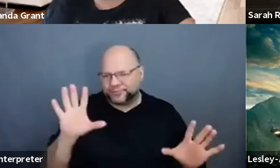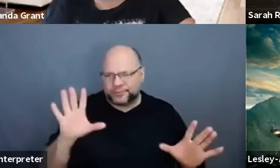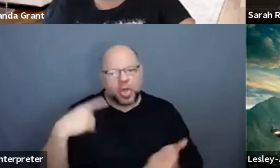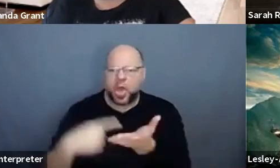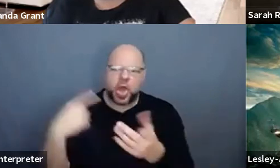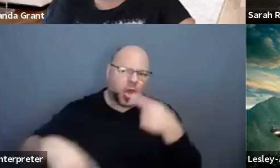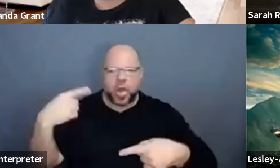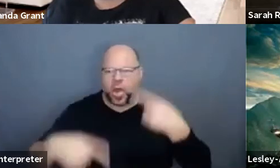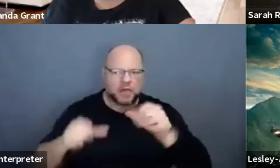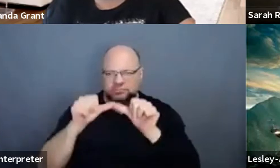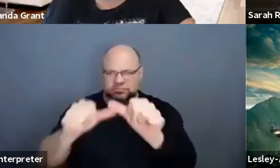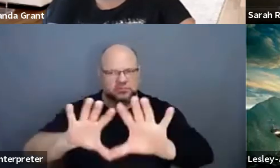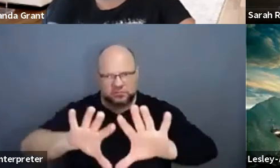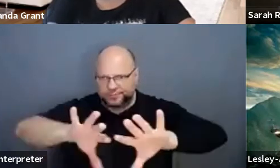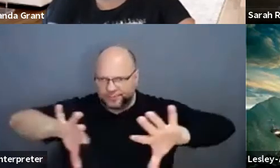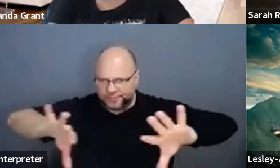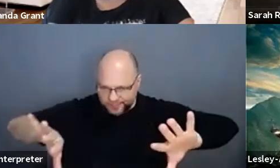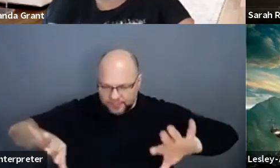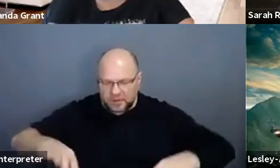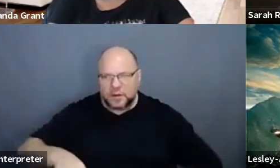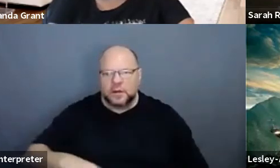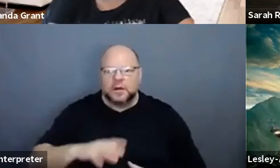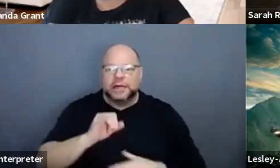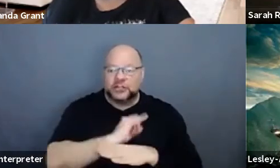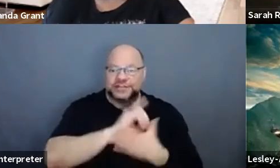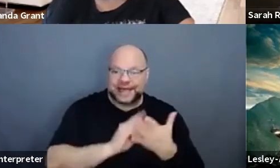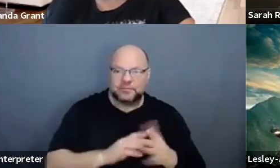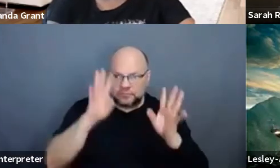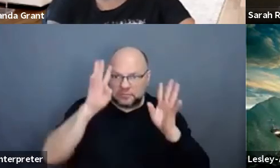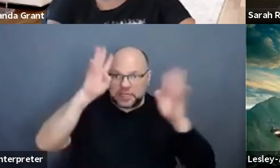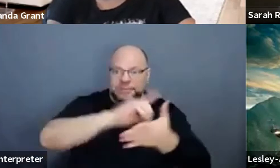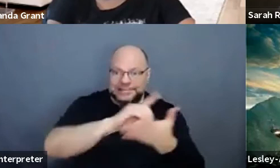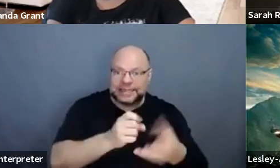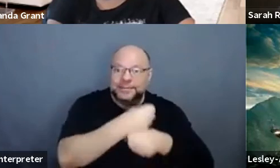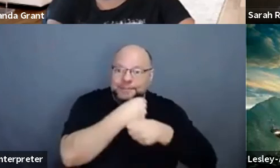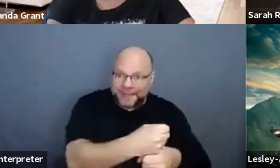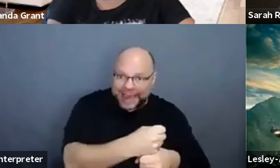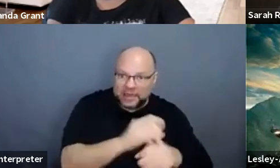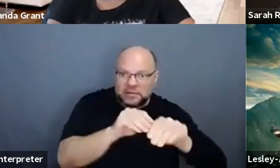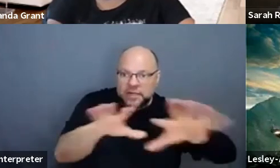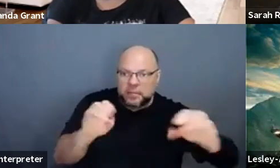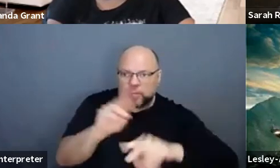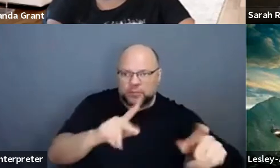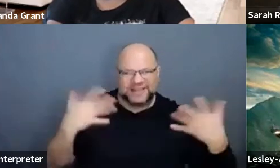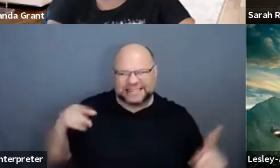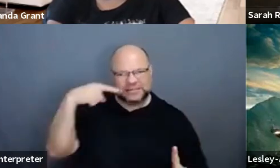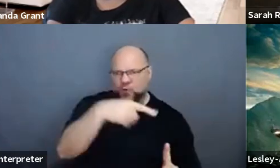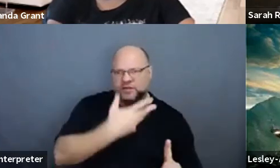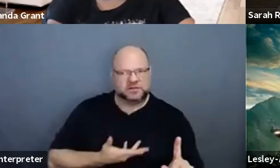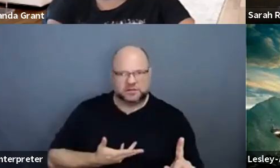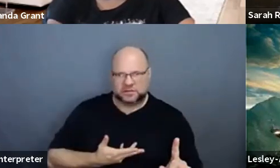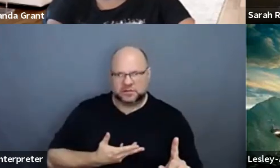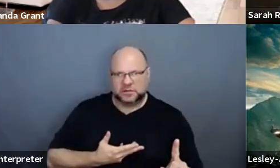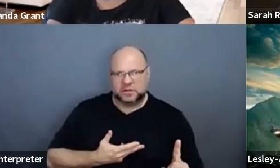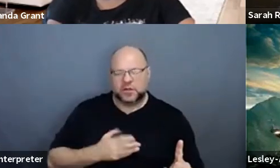industrial design is, it really is coming up with the design that can be generated to be disseminated to more people. So whether you want to call it